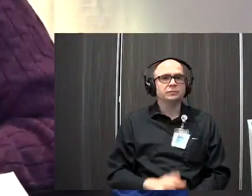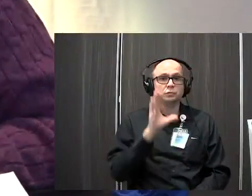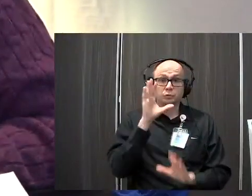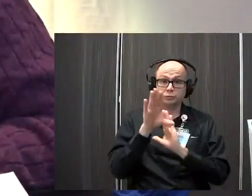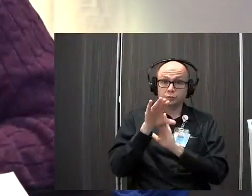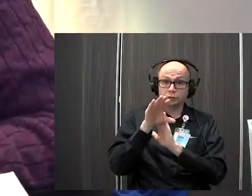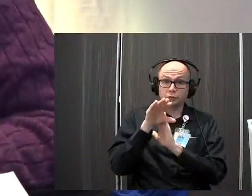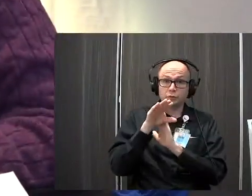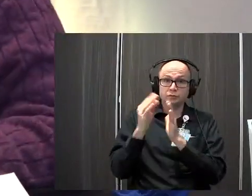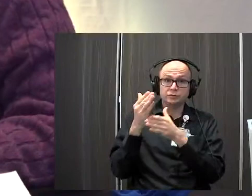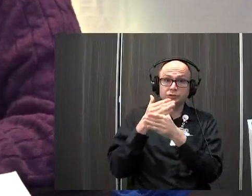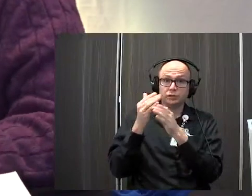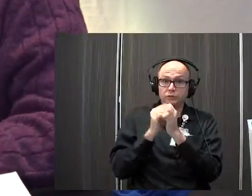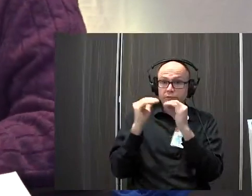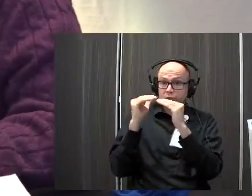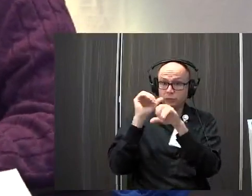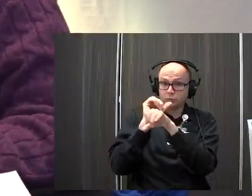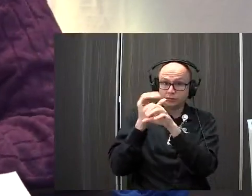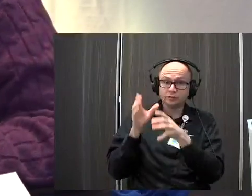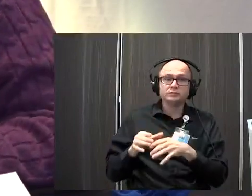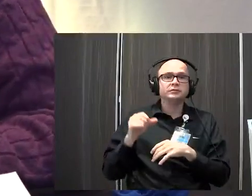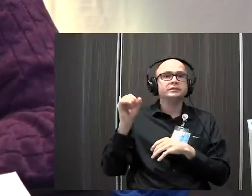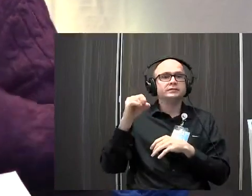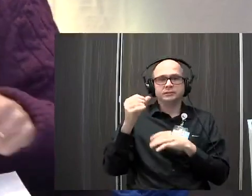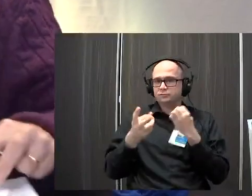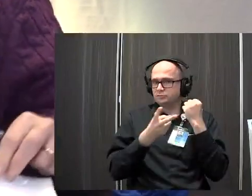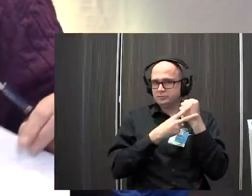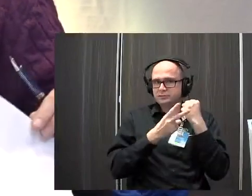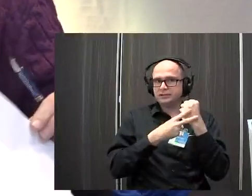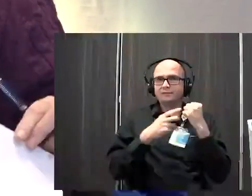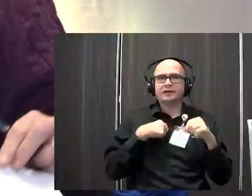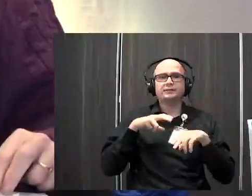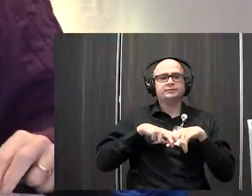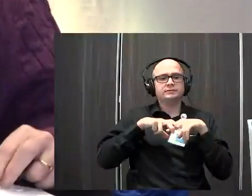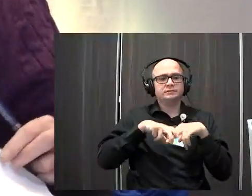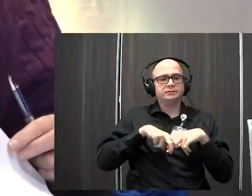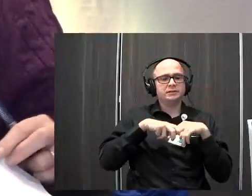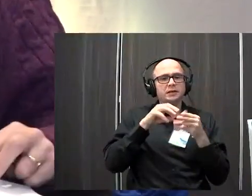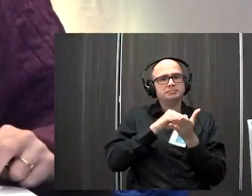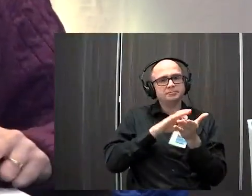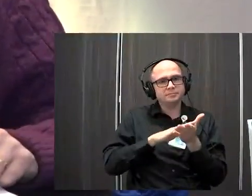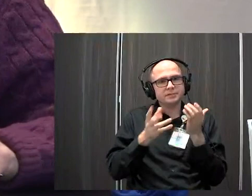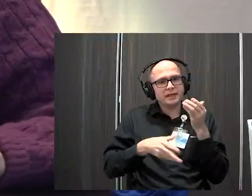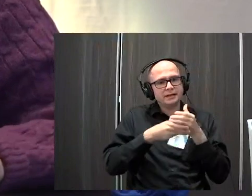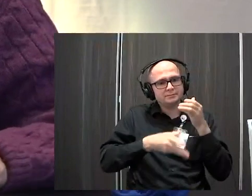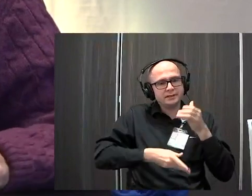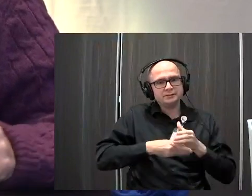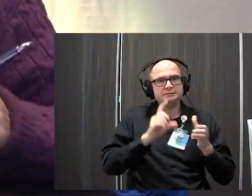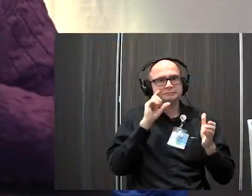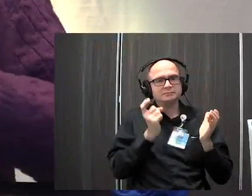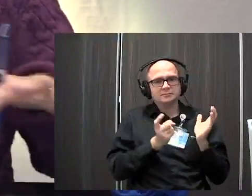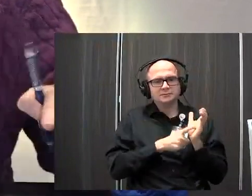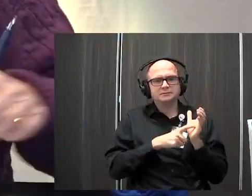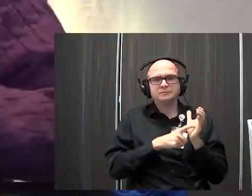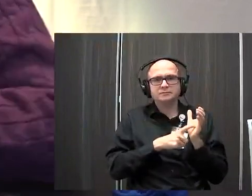available for me to share with coworkers? Yes, we do. We're going to archive all this, and I was sitting here taking notes of like what we need to add in, and recognized,